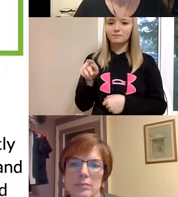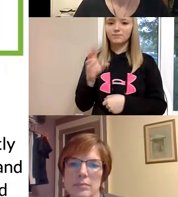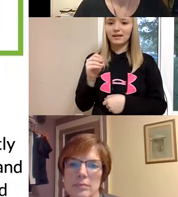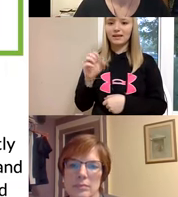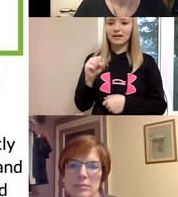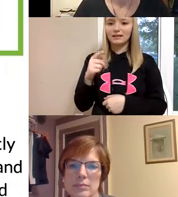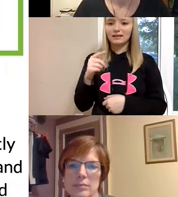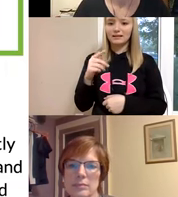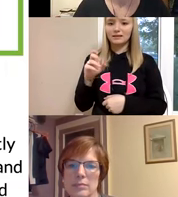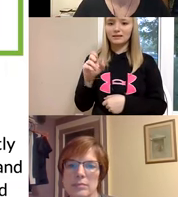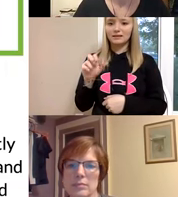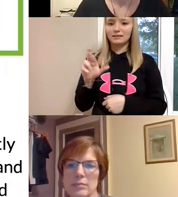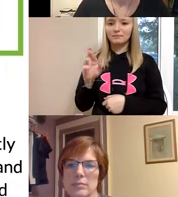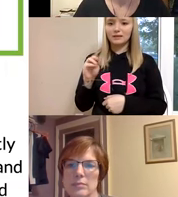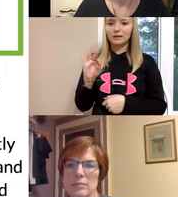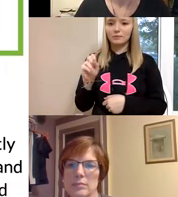spearmint for an